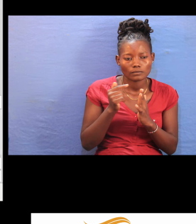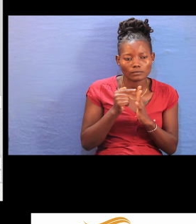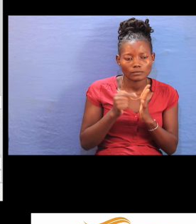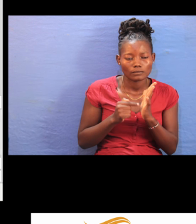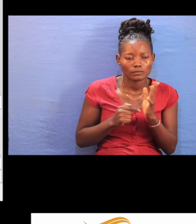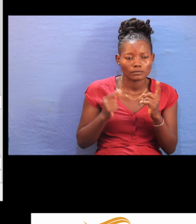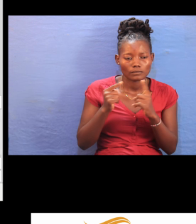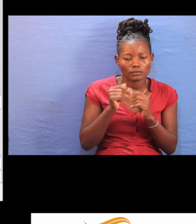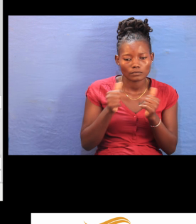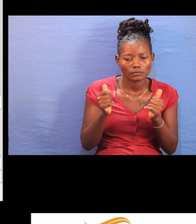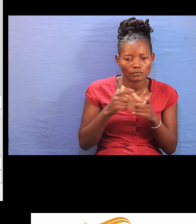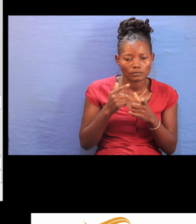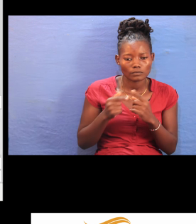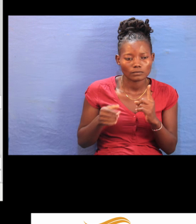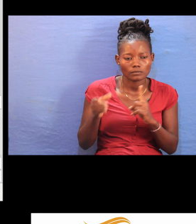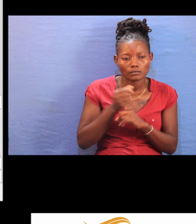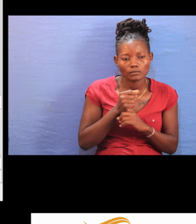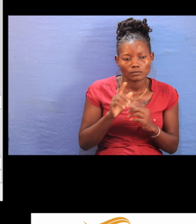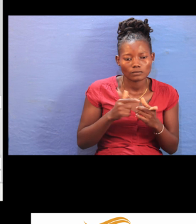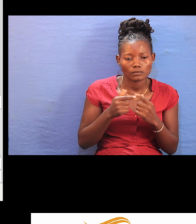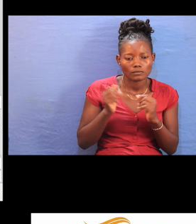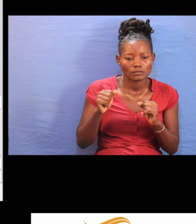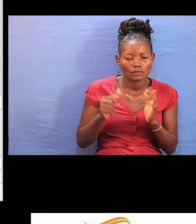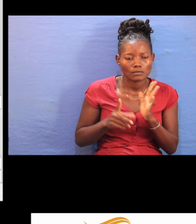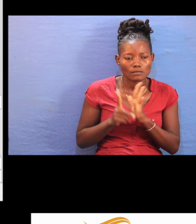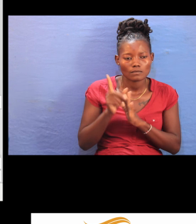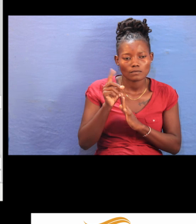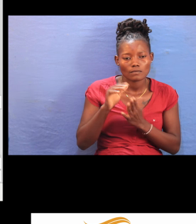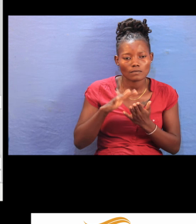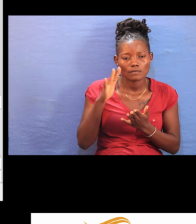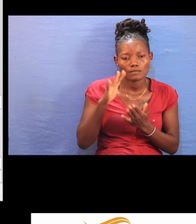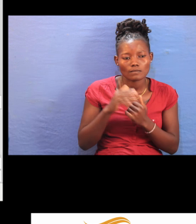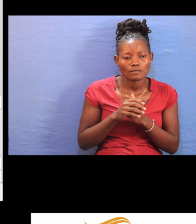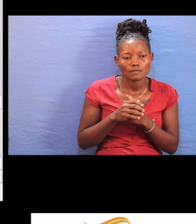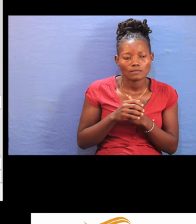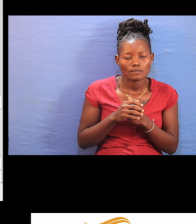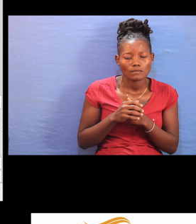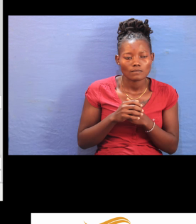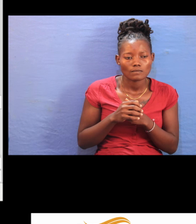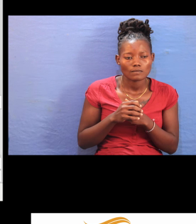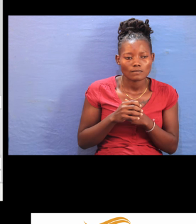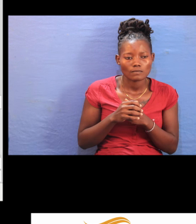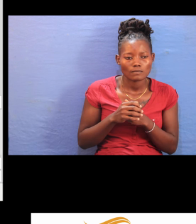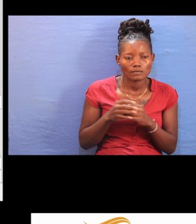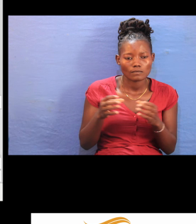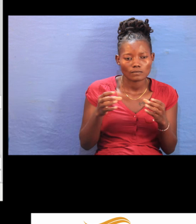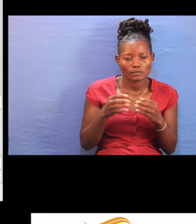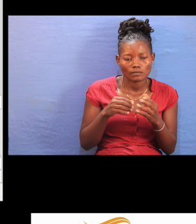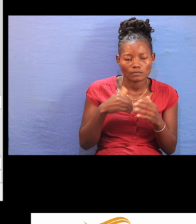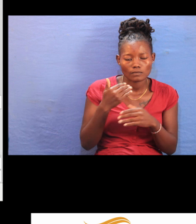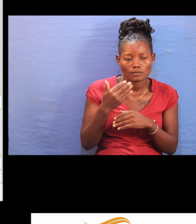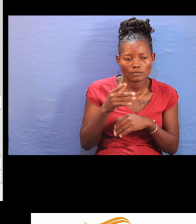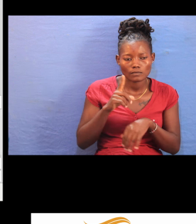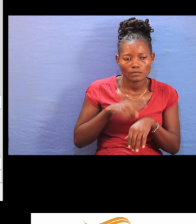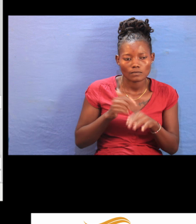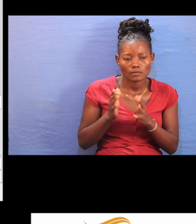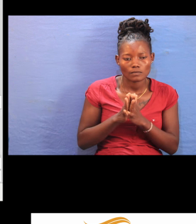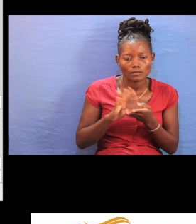achieve these goals, you're going to develop more confidence over time, okay, and be more satisfied.